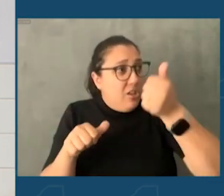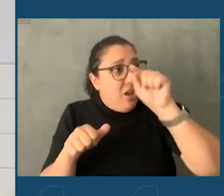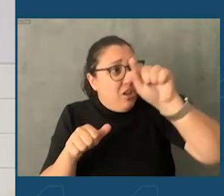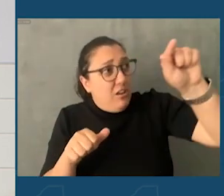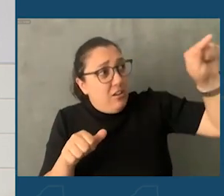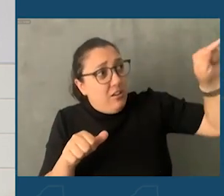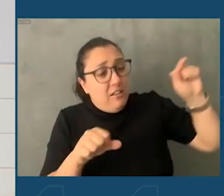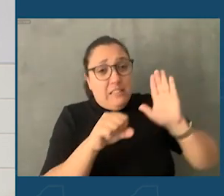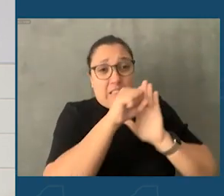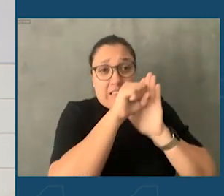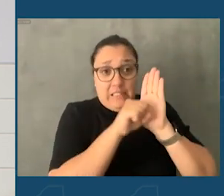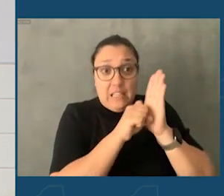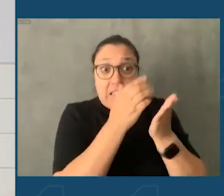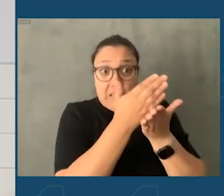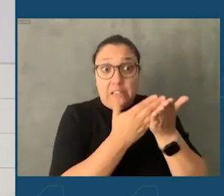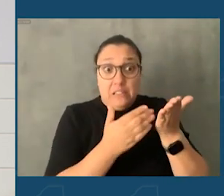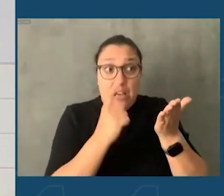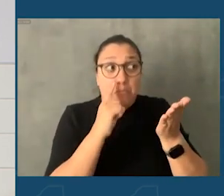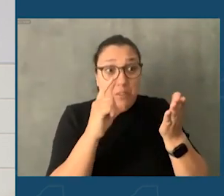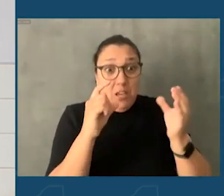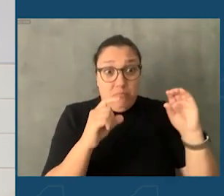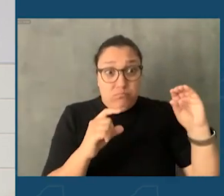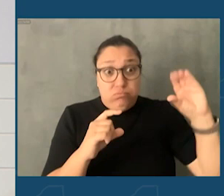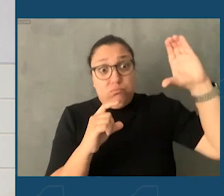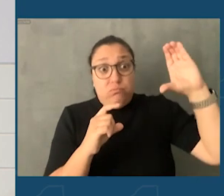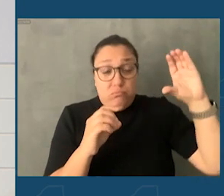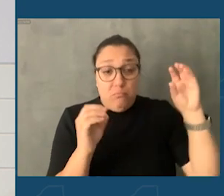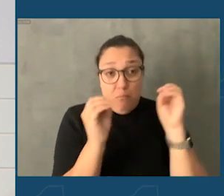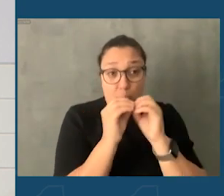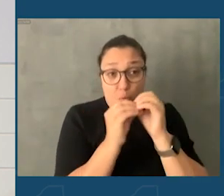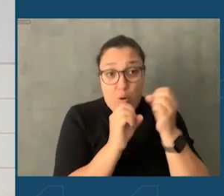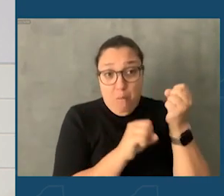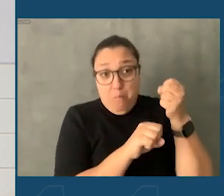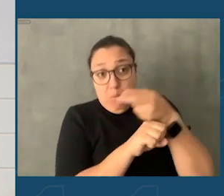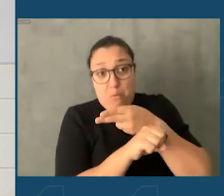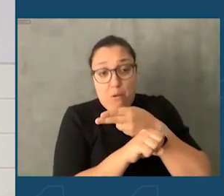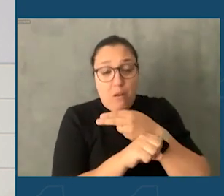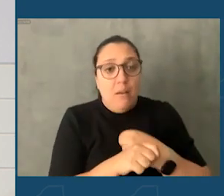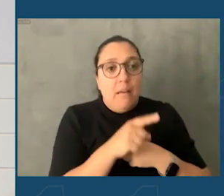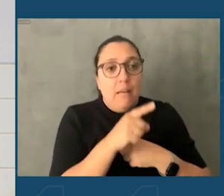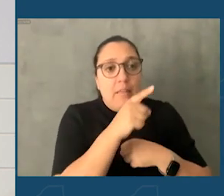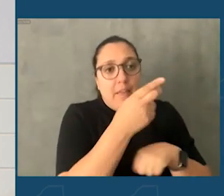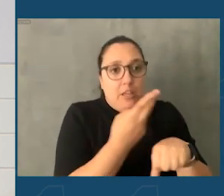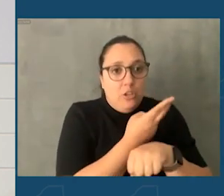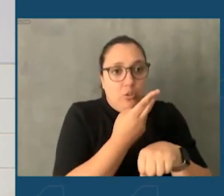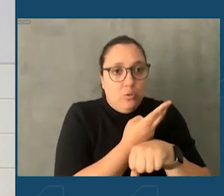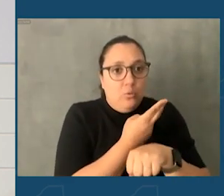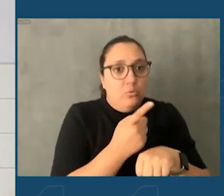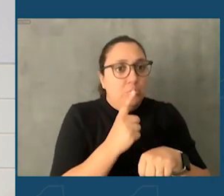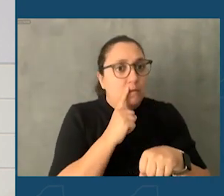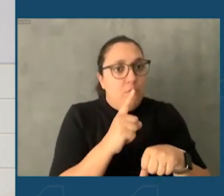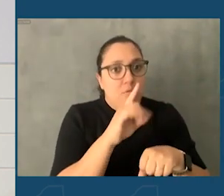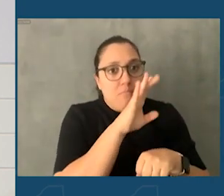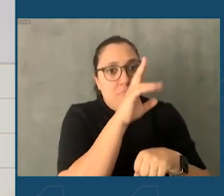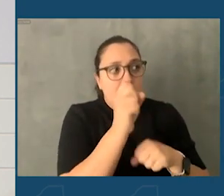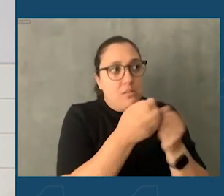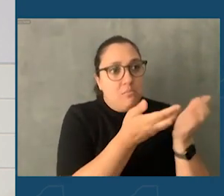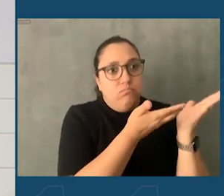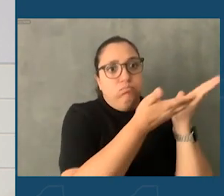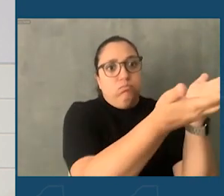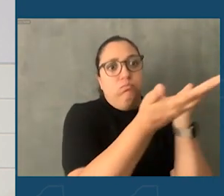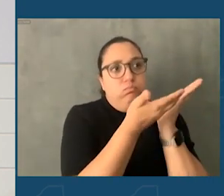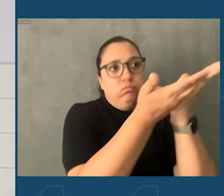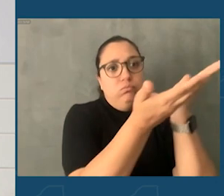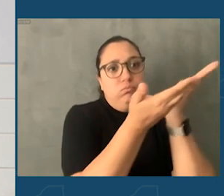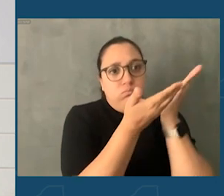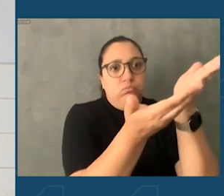some cases, more than what we did, and they're using the money to bus individuals to New York